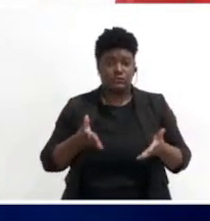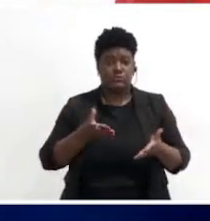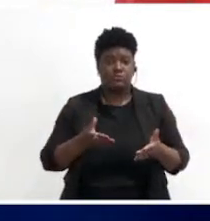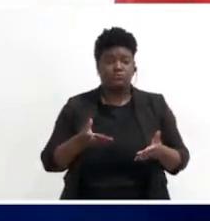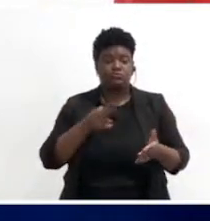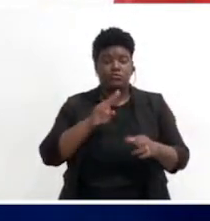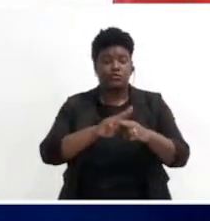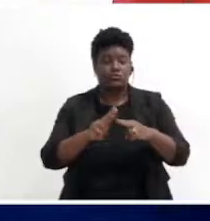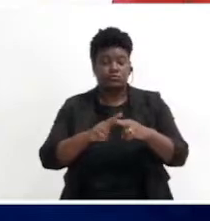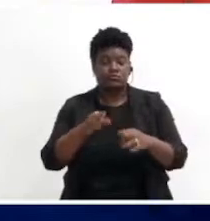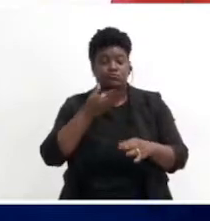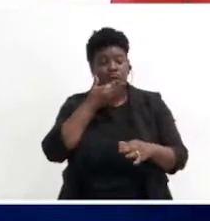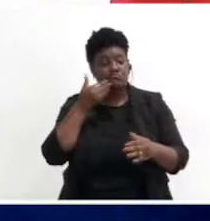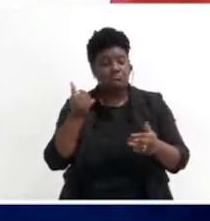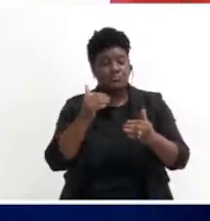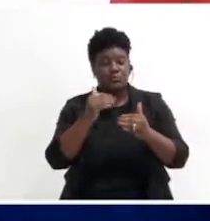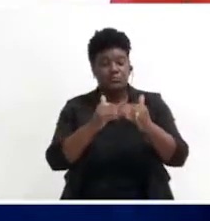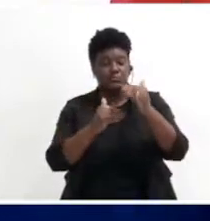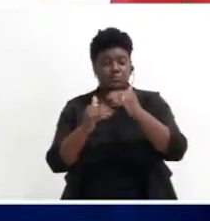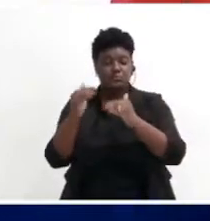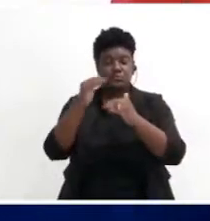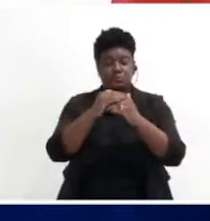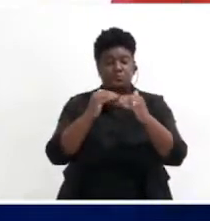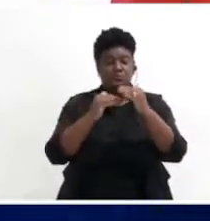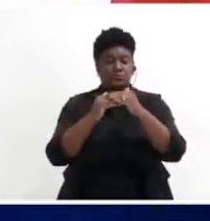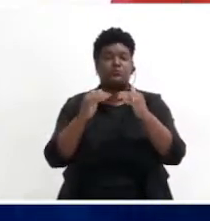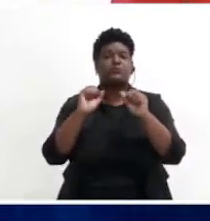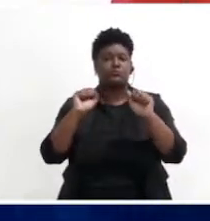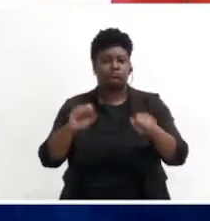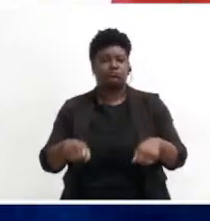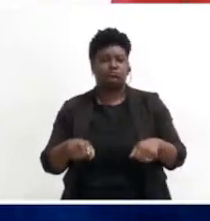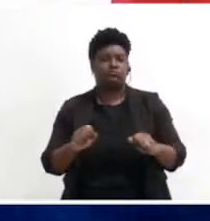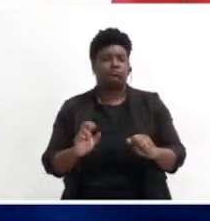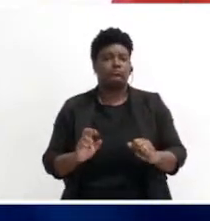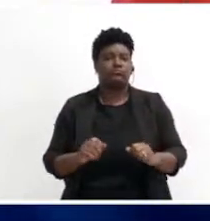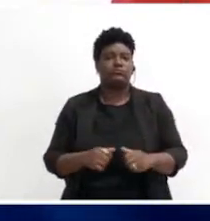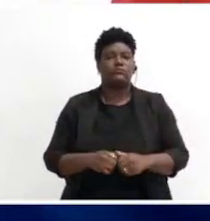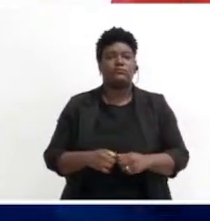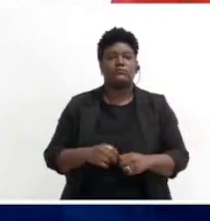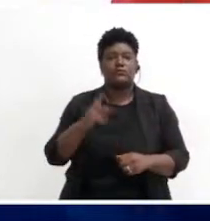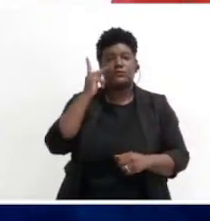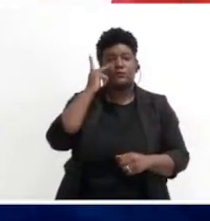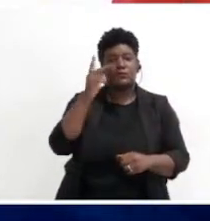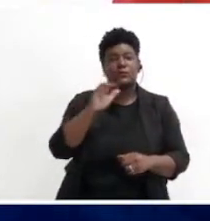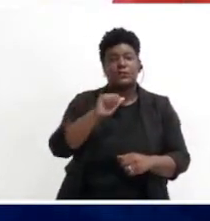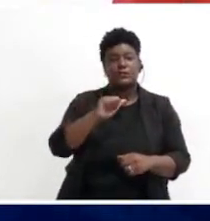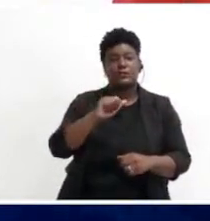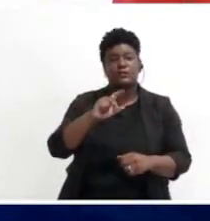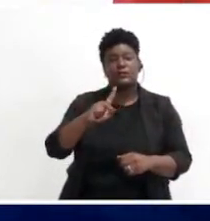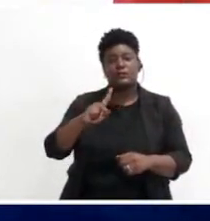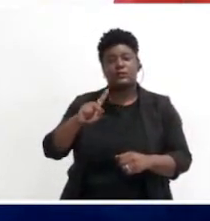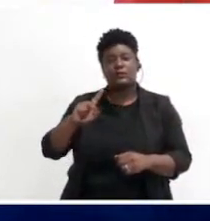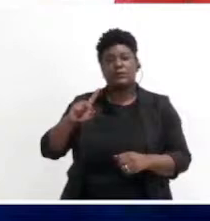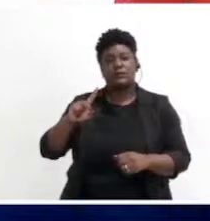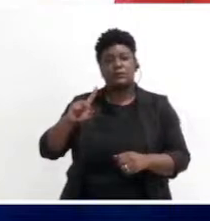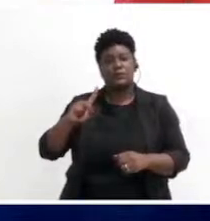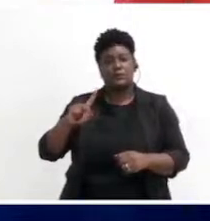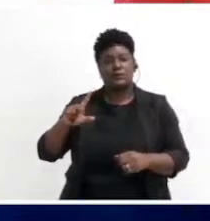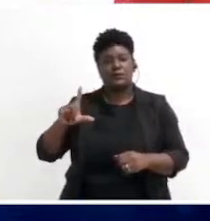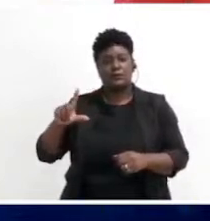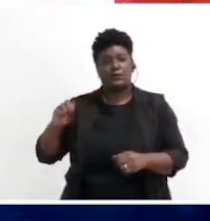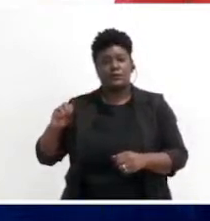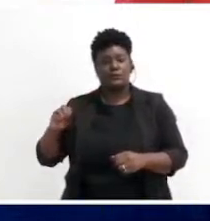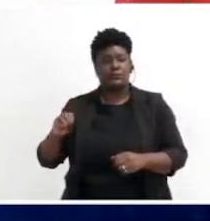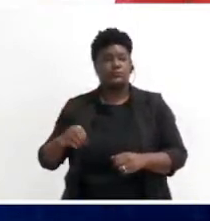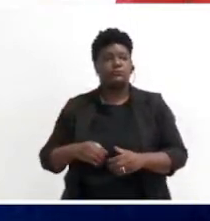So the part on the right there is an Apple application processor, so the main chip in an